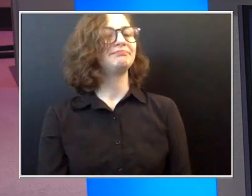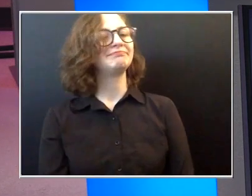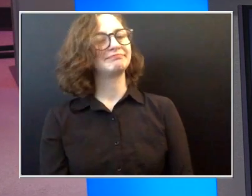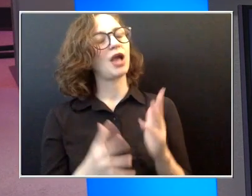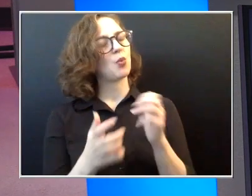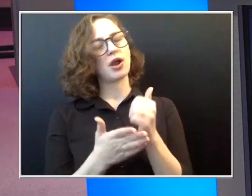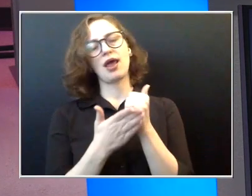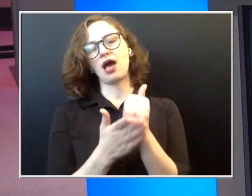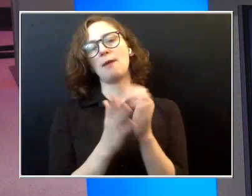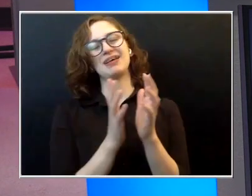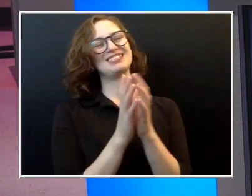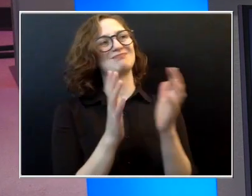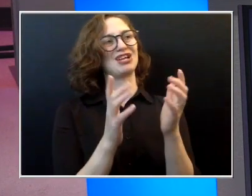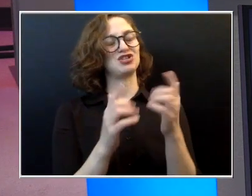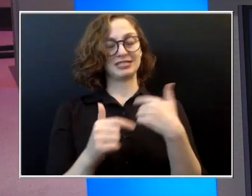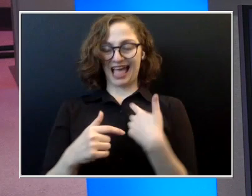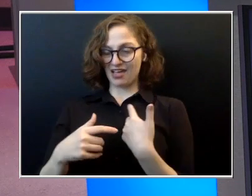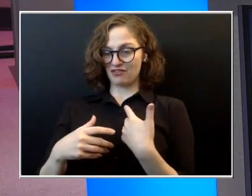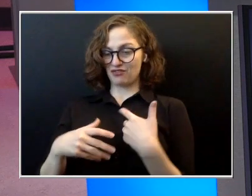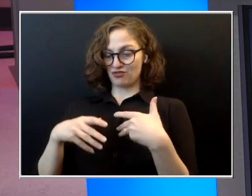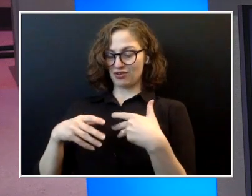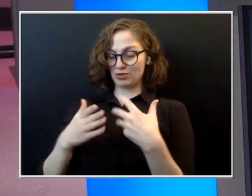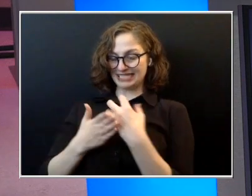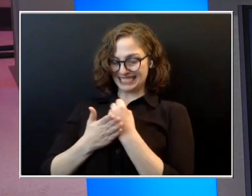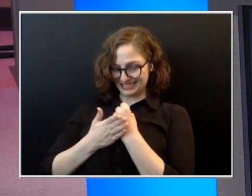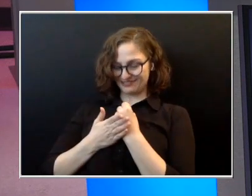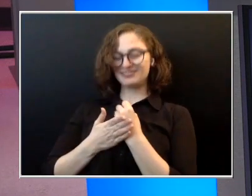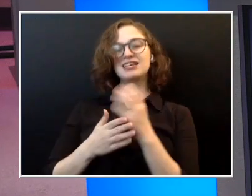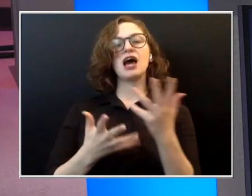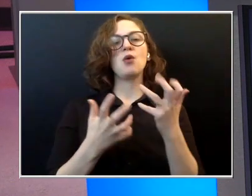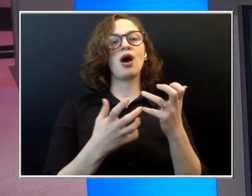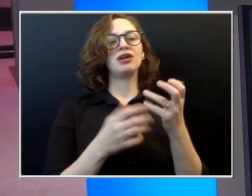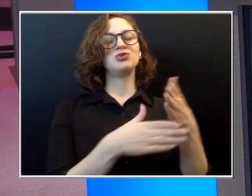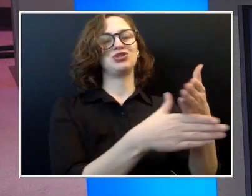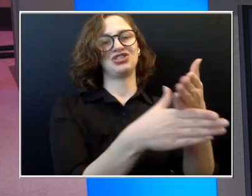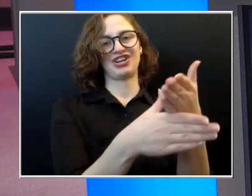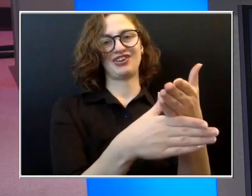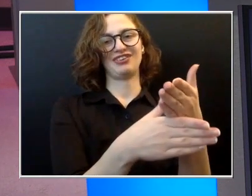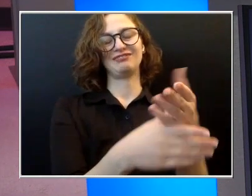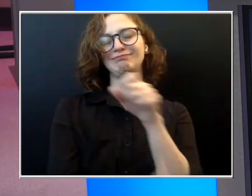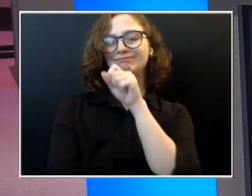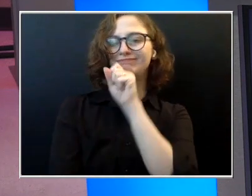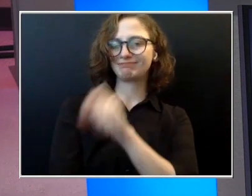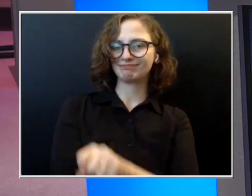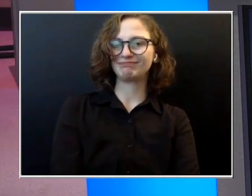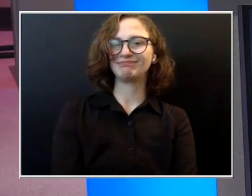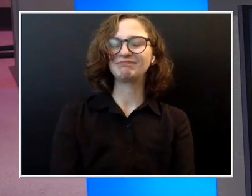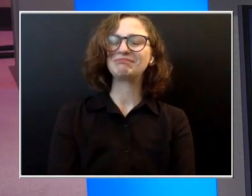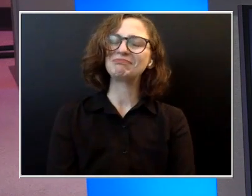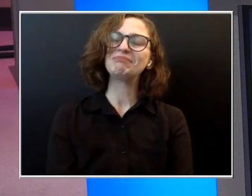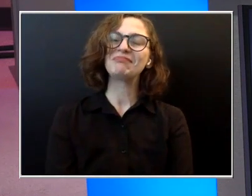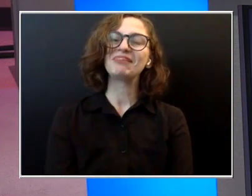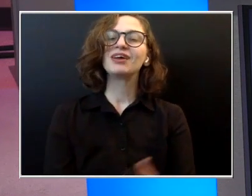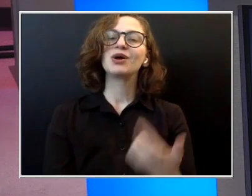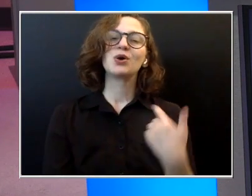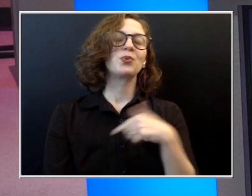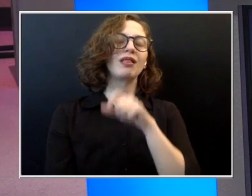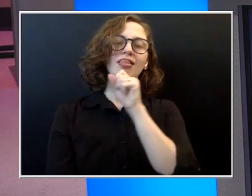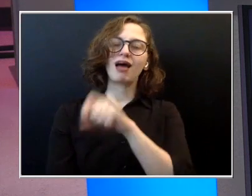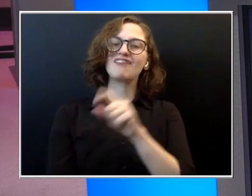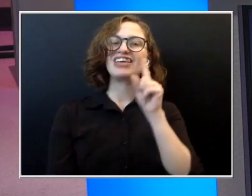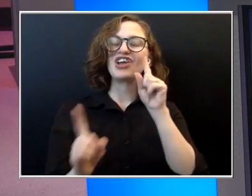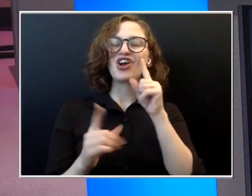helped. We love that. Yeah. That's really beautiful. We love hearing and sharing the incredible work that doctors like Dr. Shaw